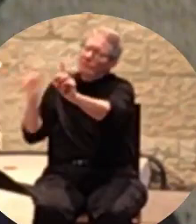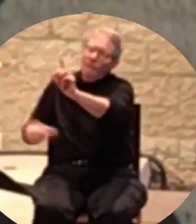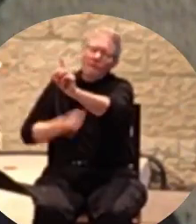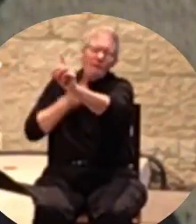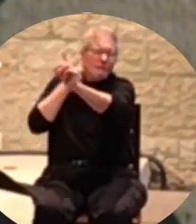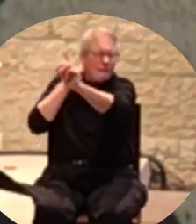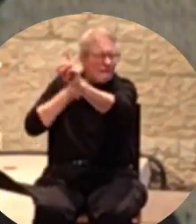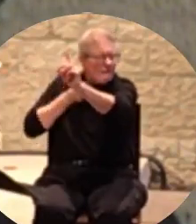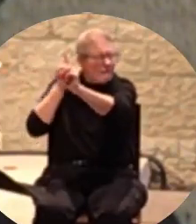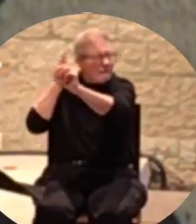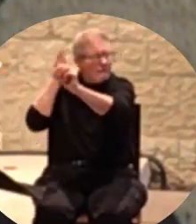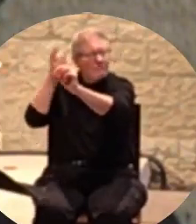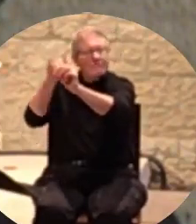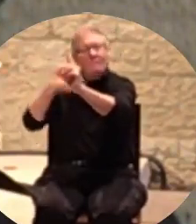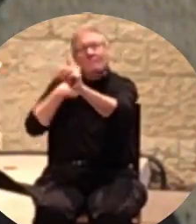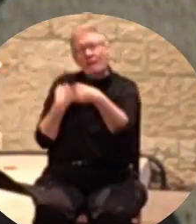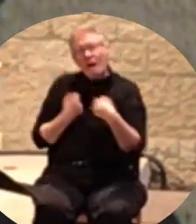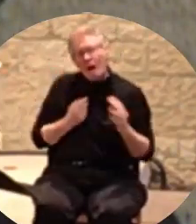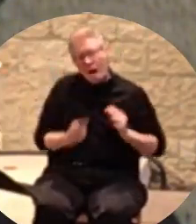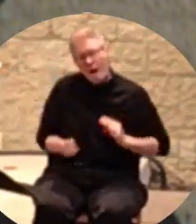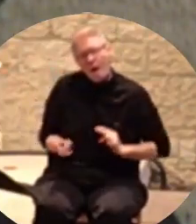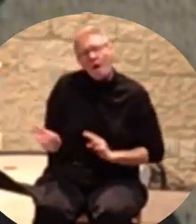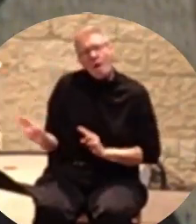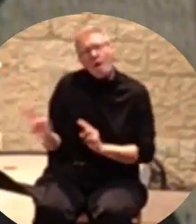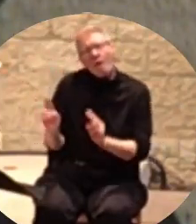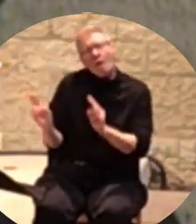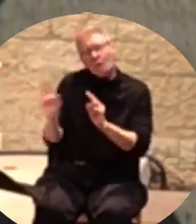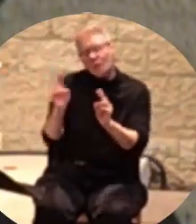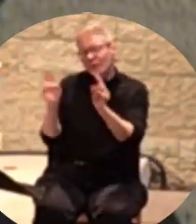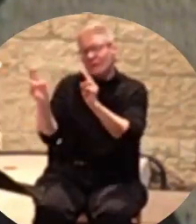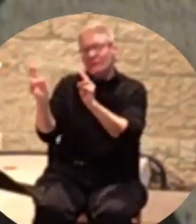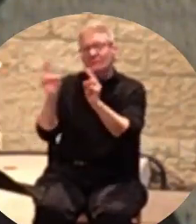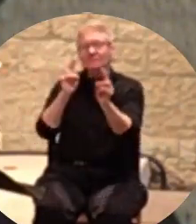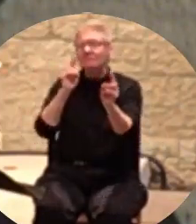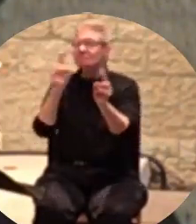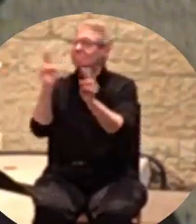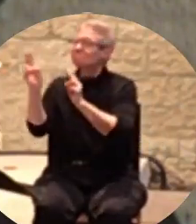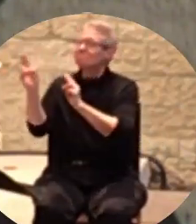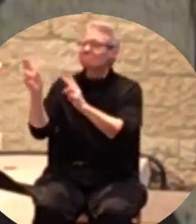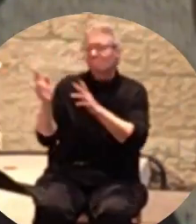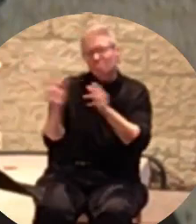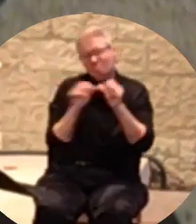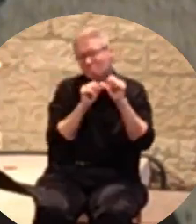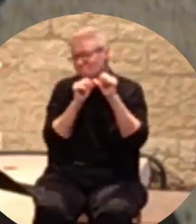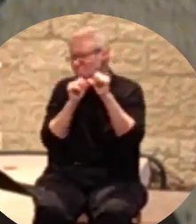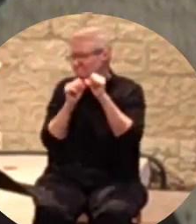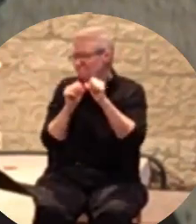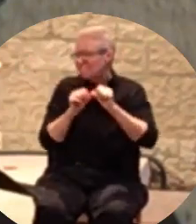Hasten to his